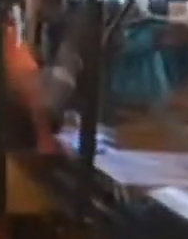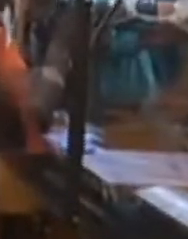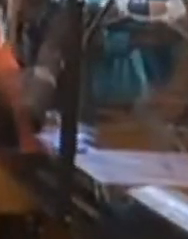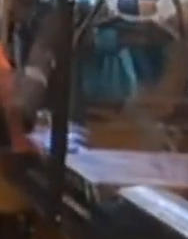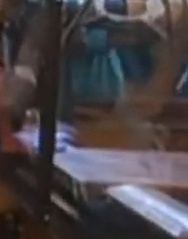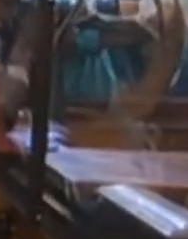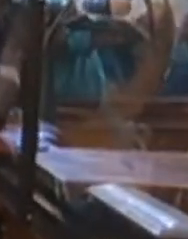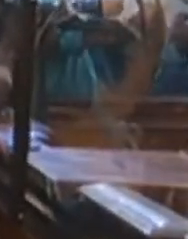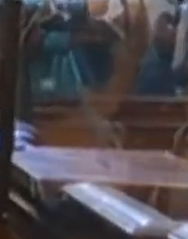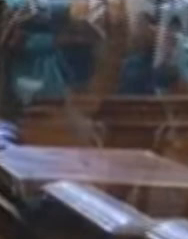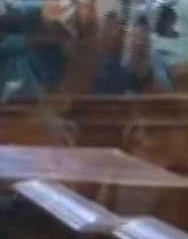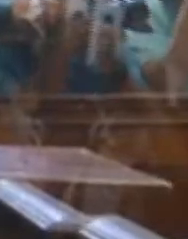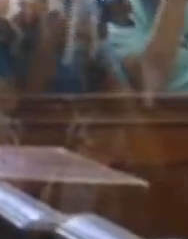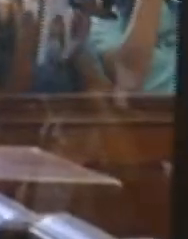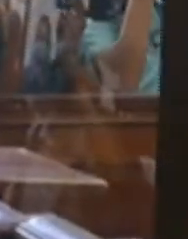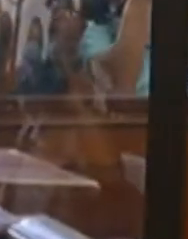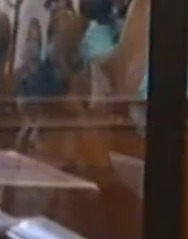Ship? Guys,